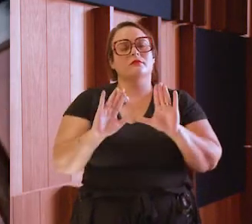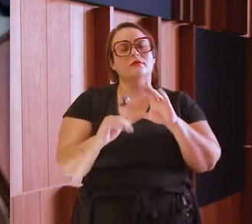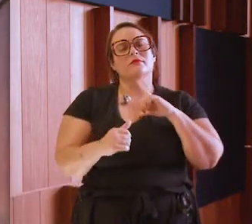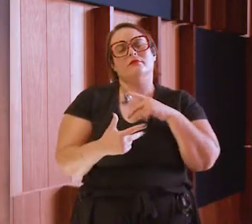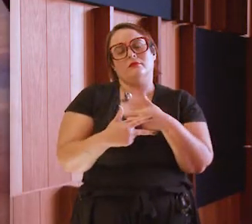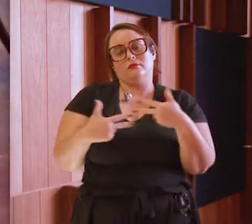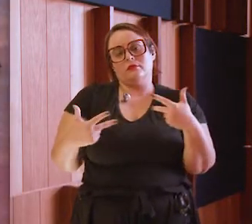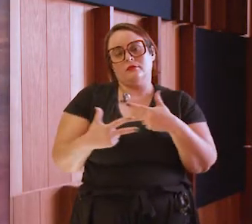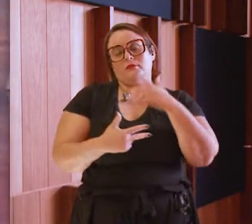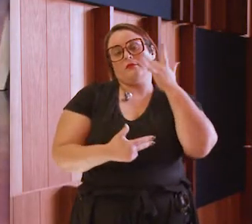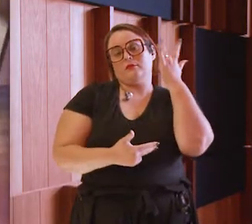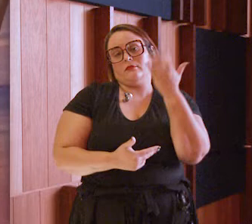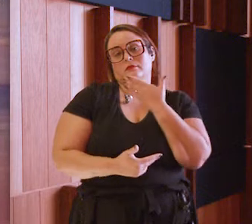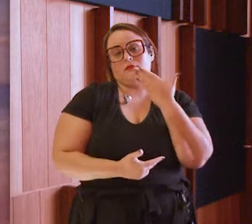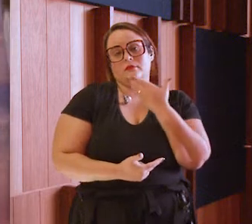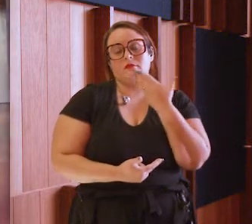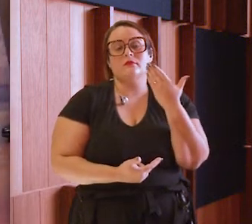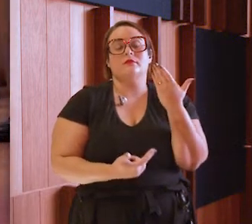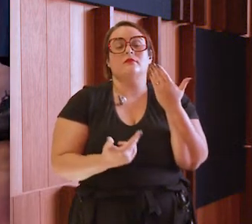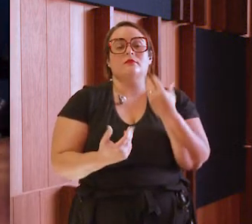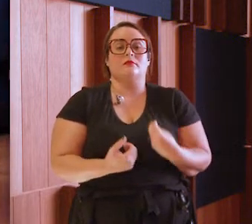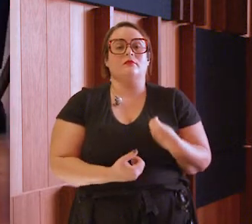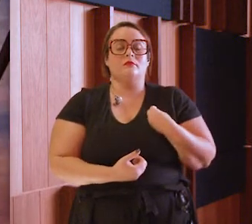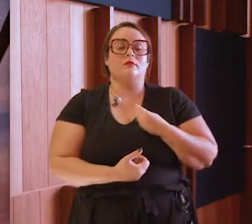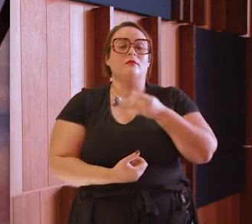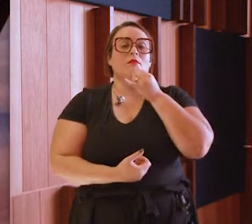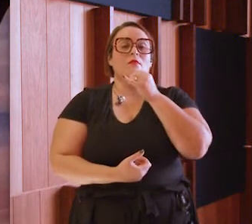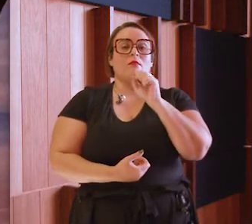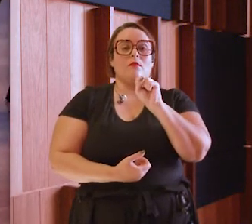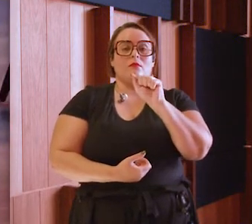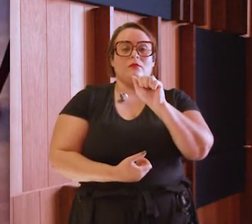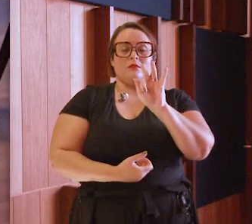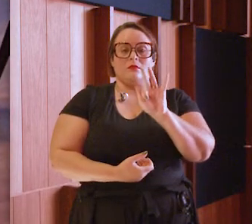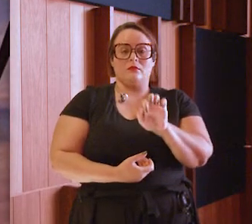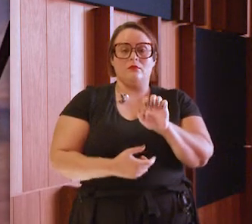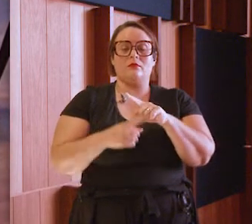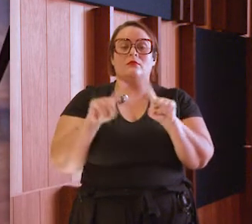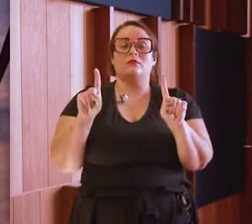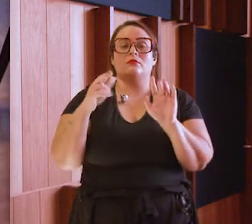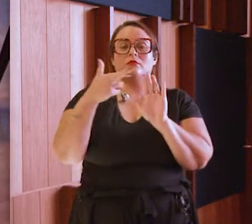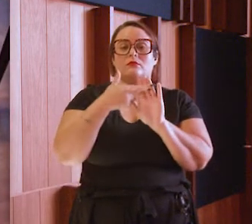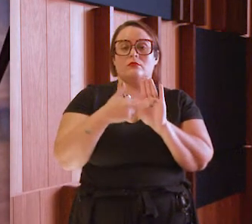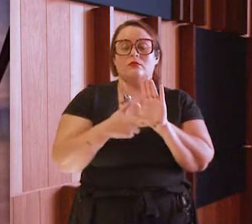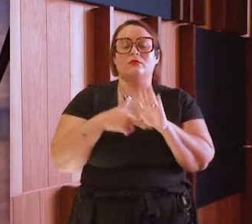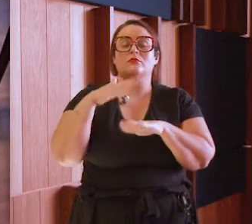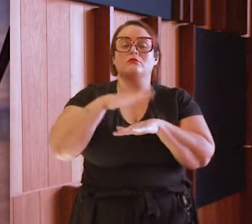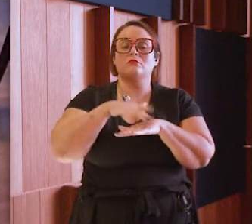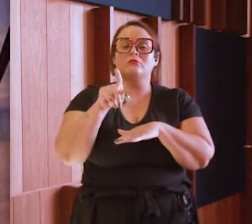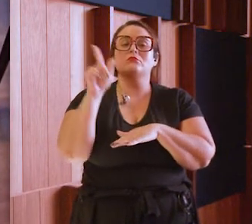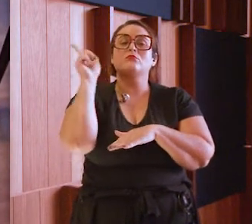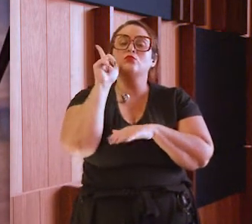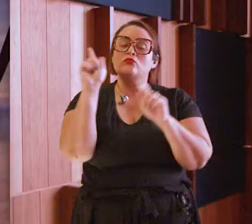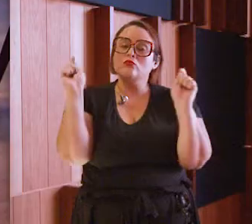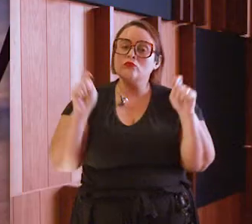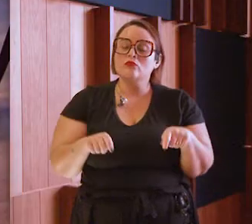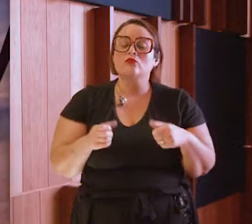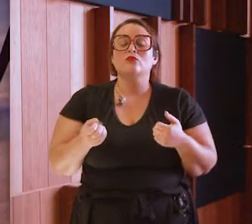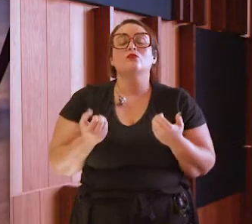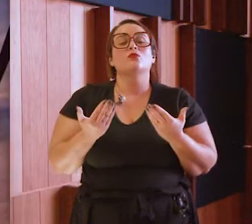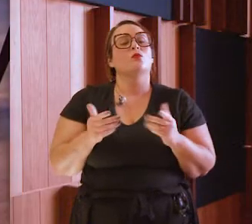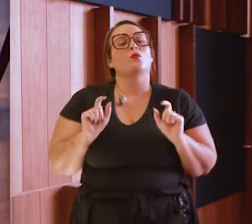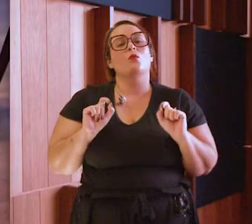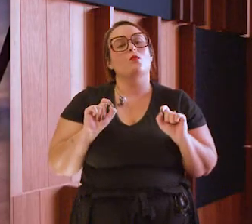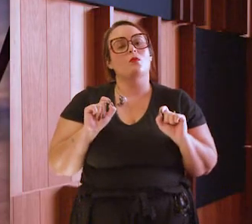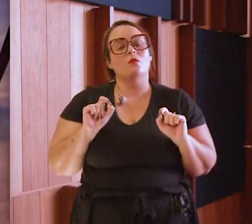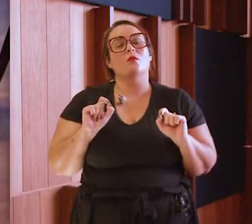through. But what the rules do is that they allow you, instead of doing the full, what we refer to as the globe income calculation,